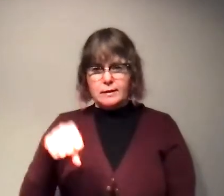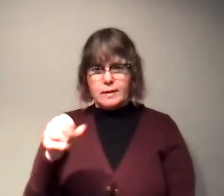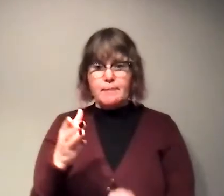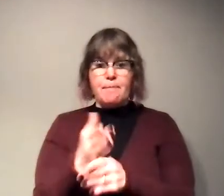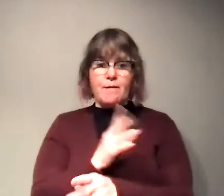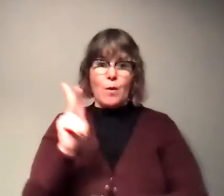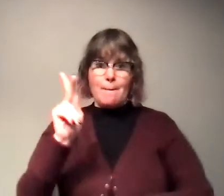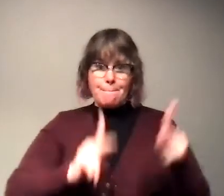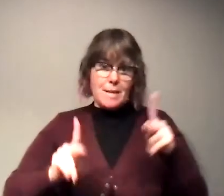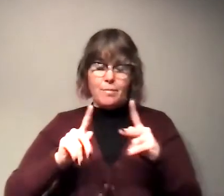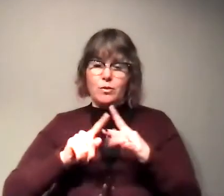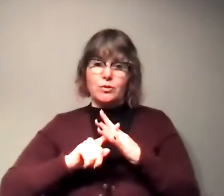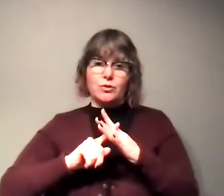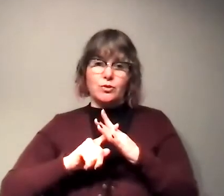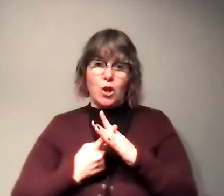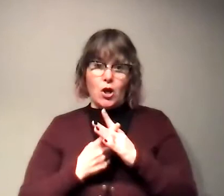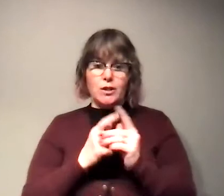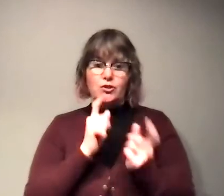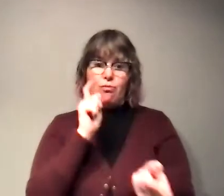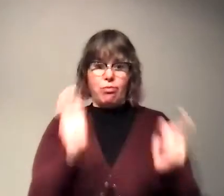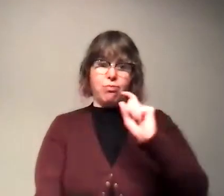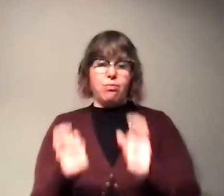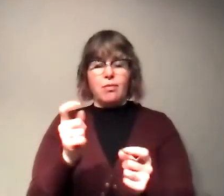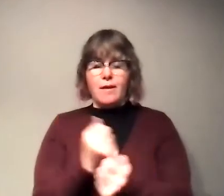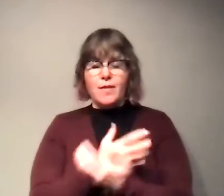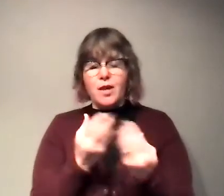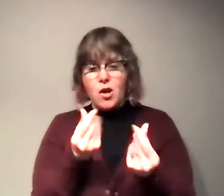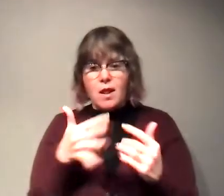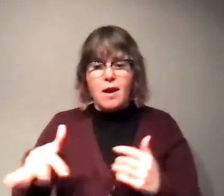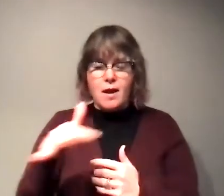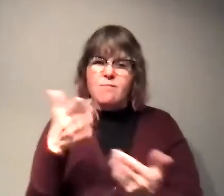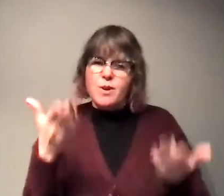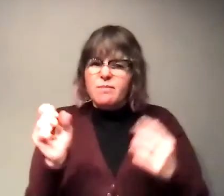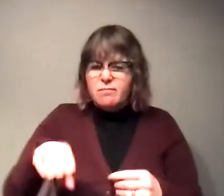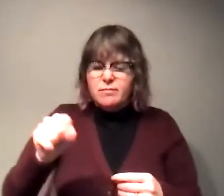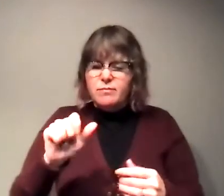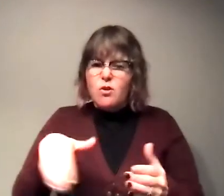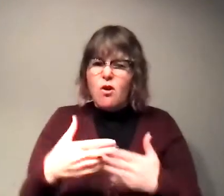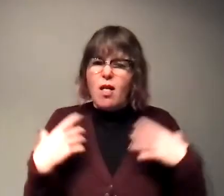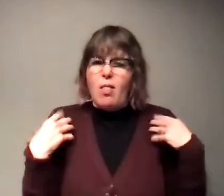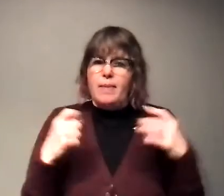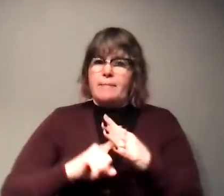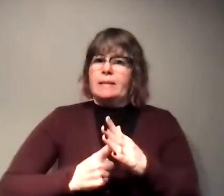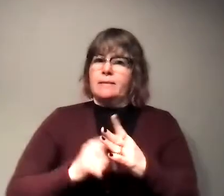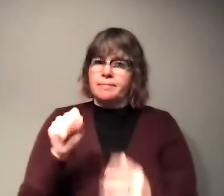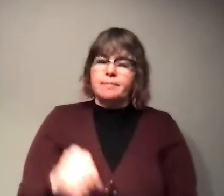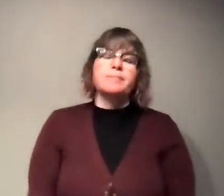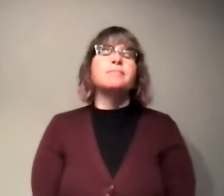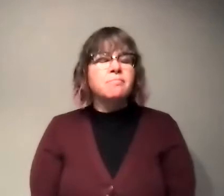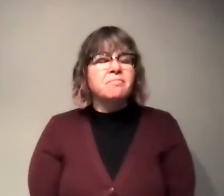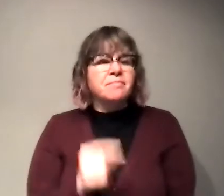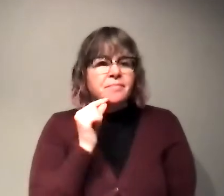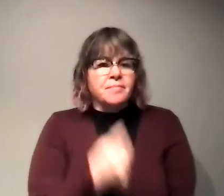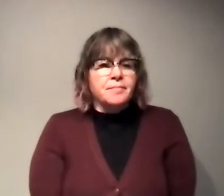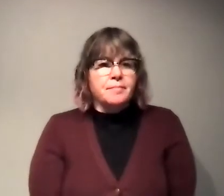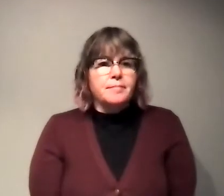people started changing things on the land, that probably, yes, they were all healthy in the beginning. Very cool. The next question